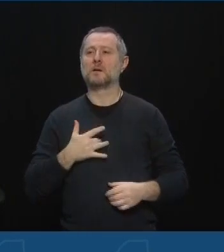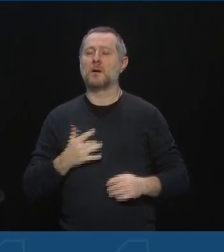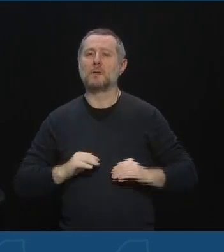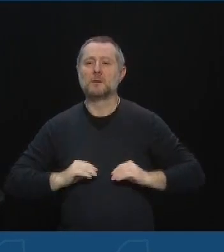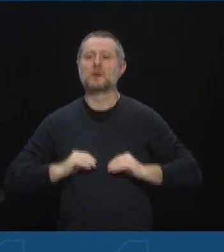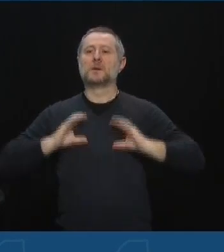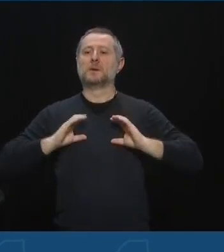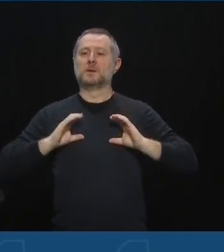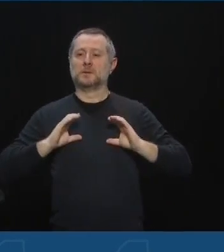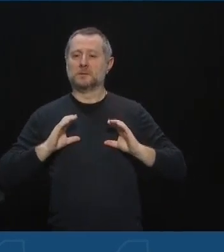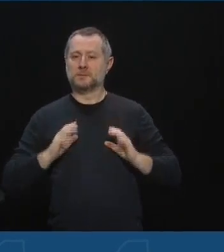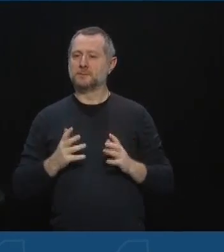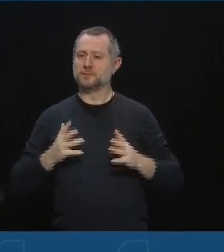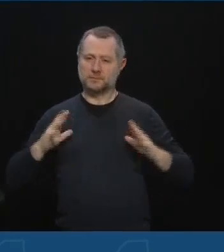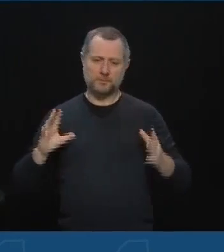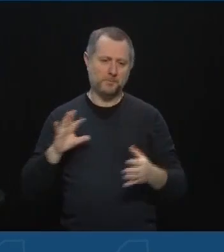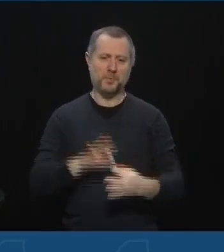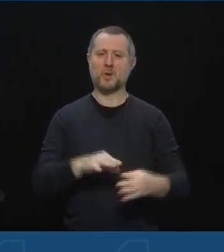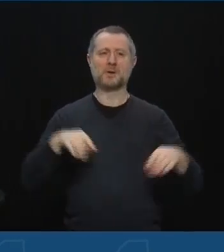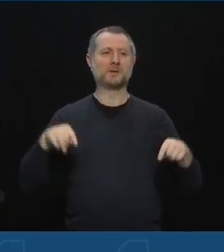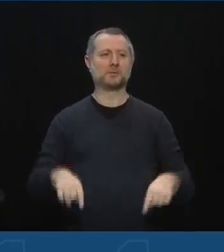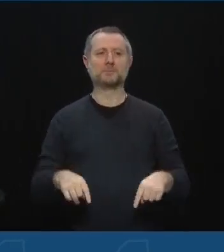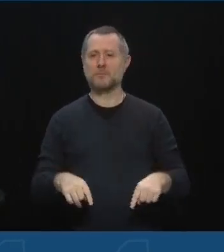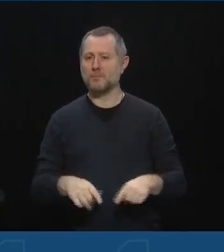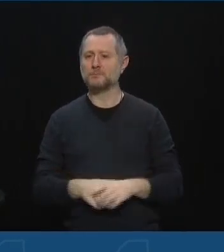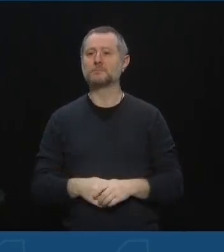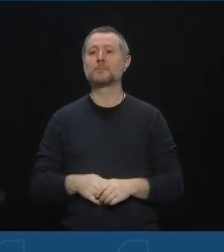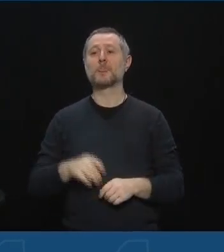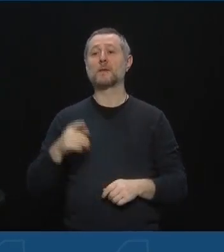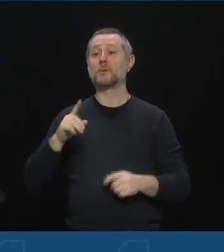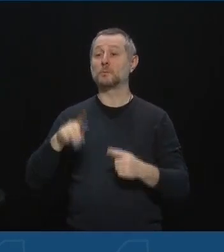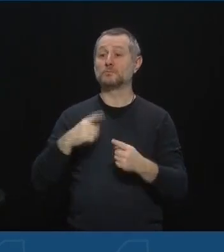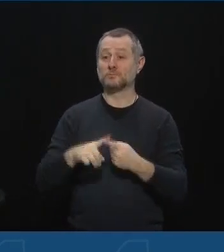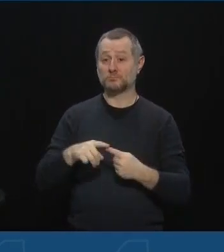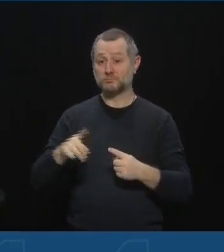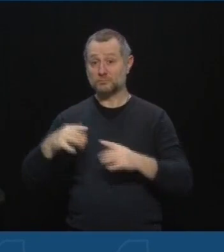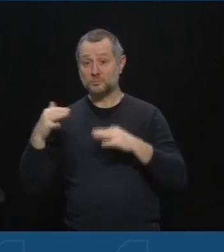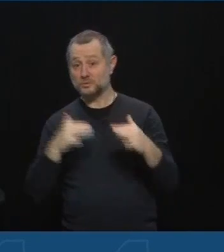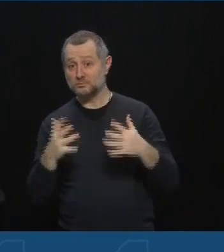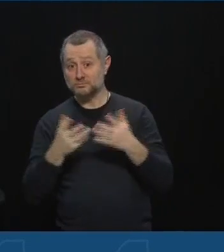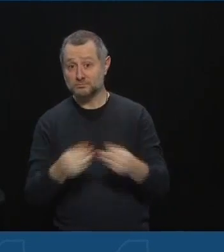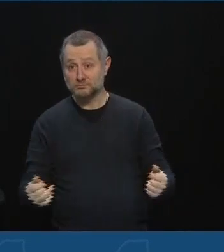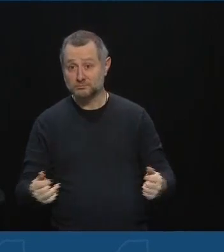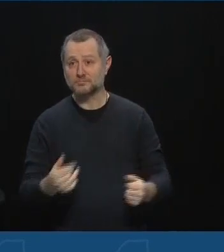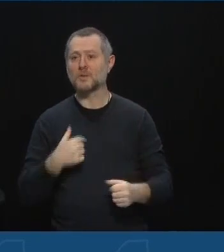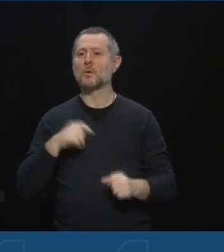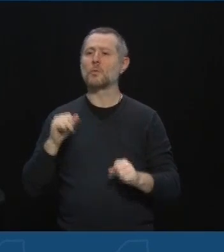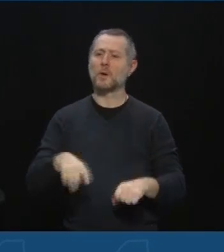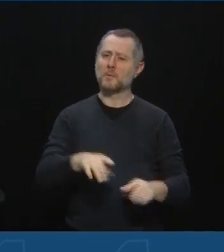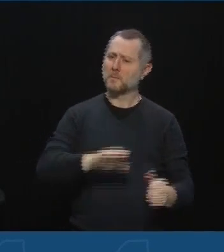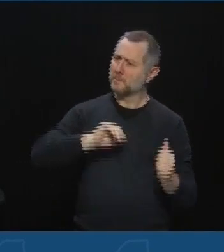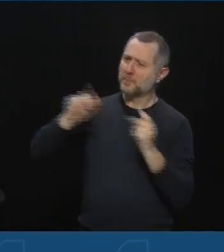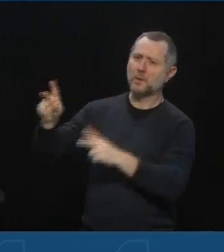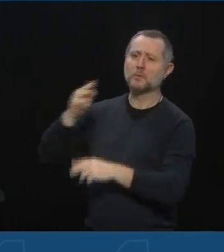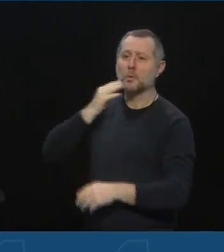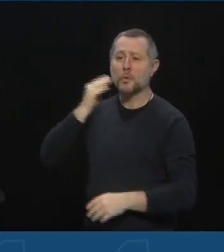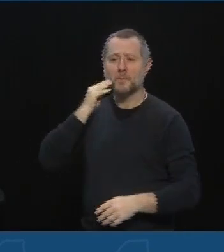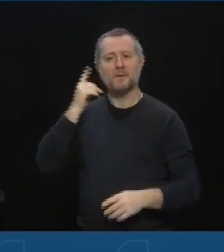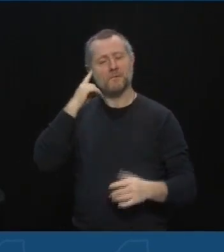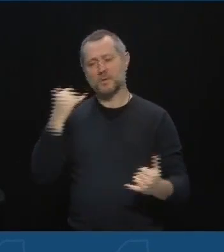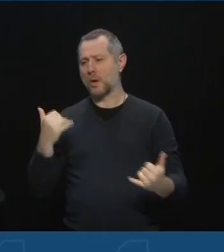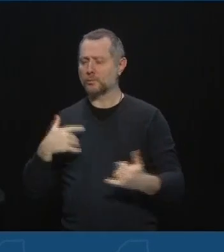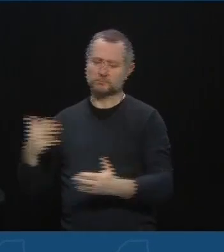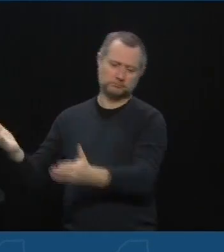under siege right now as well. We want them to go back home once their country is resumed under the Ukrainian power. But until then, make this